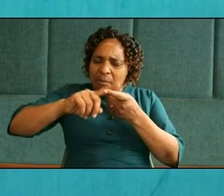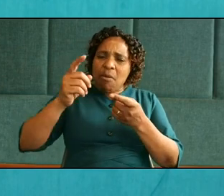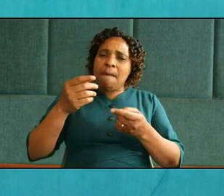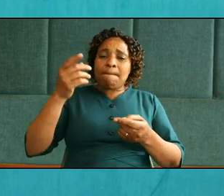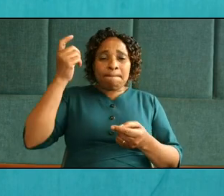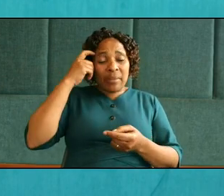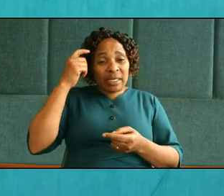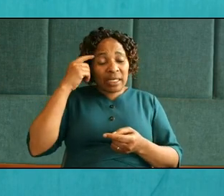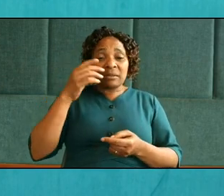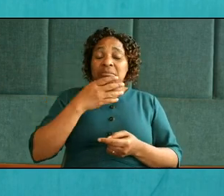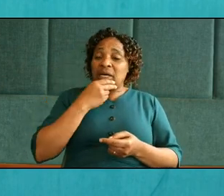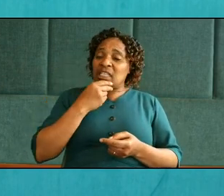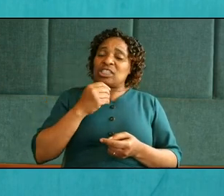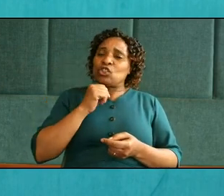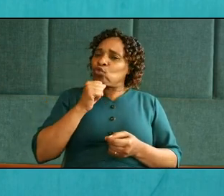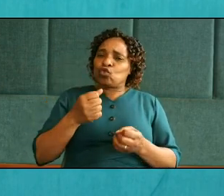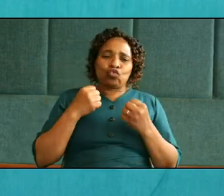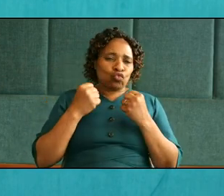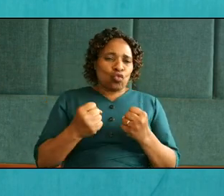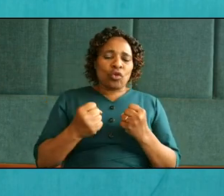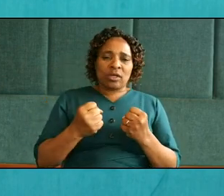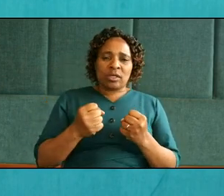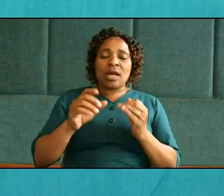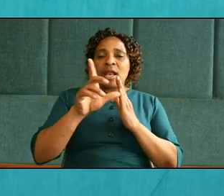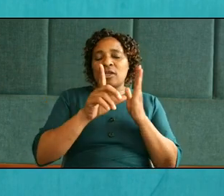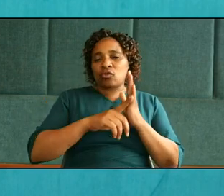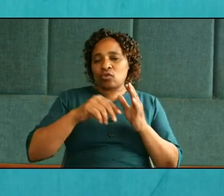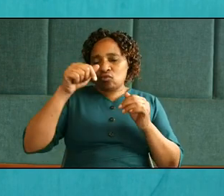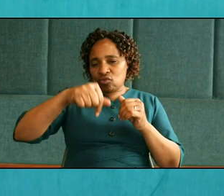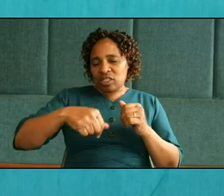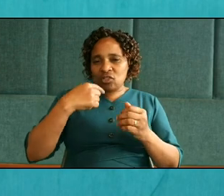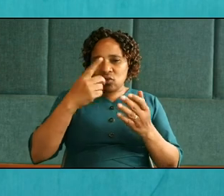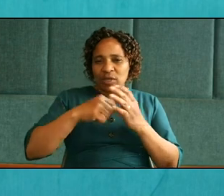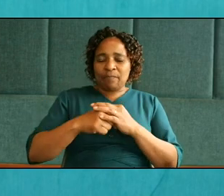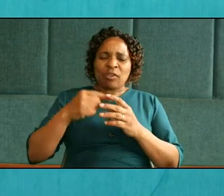double-minded man is unstable. So even in our lesson today, we are being told